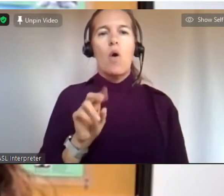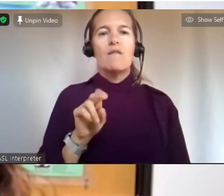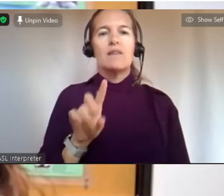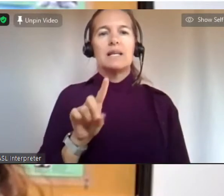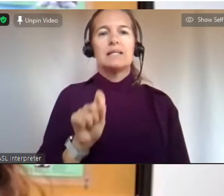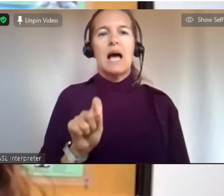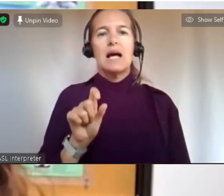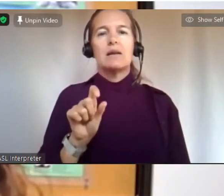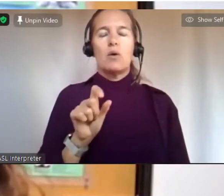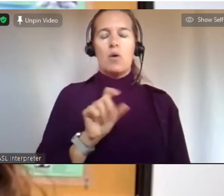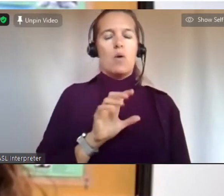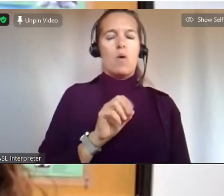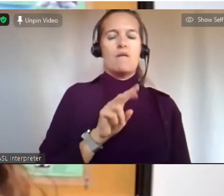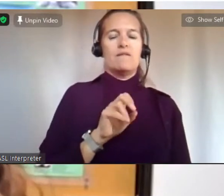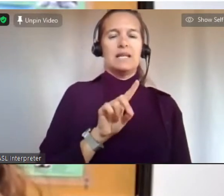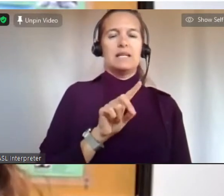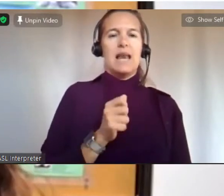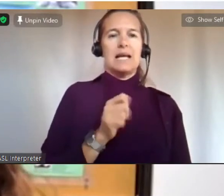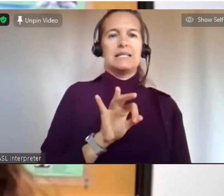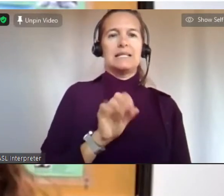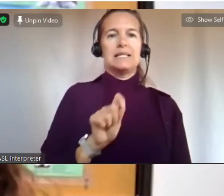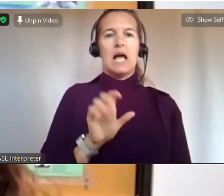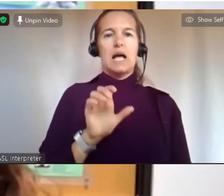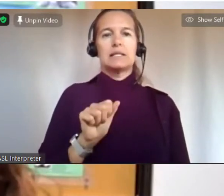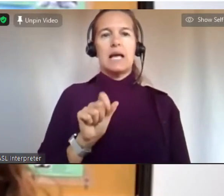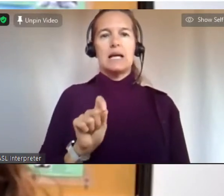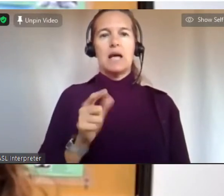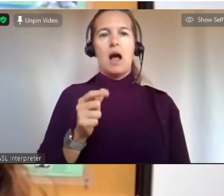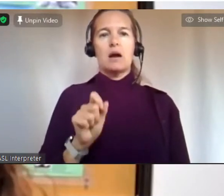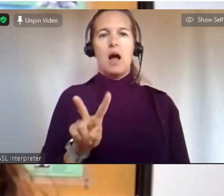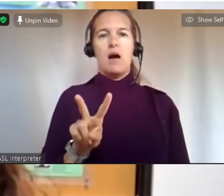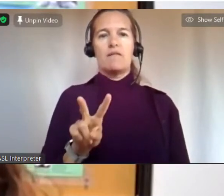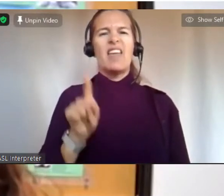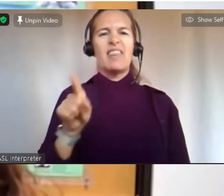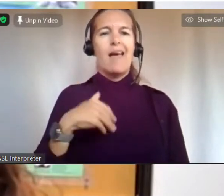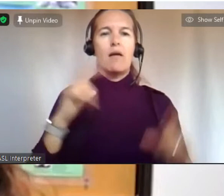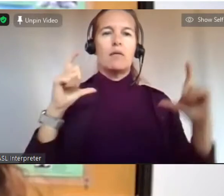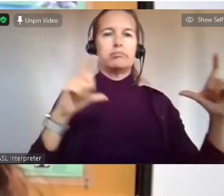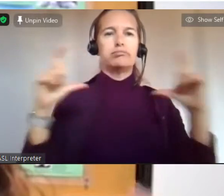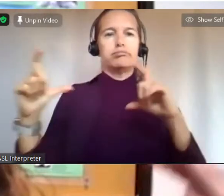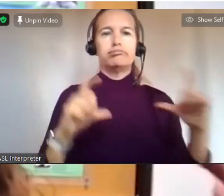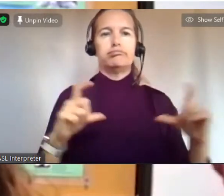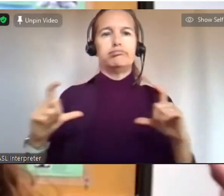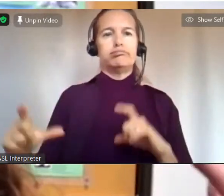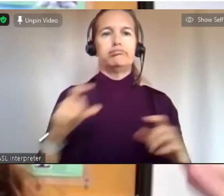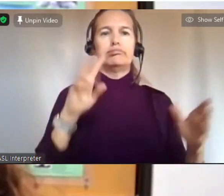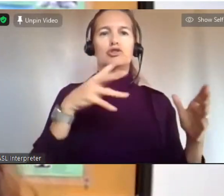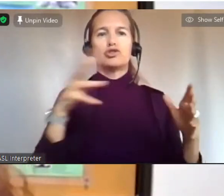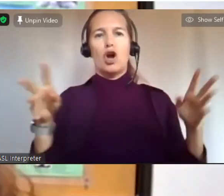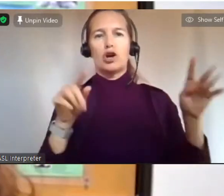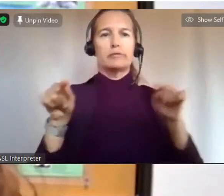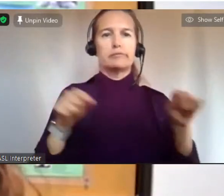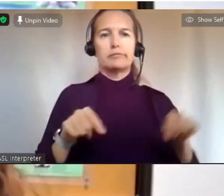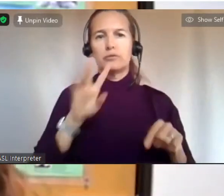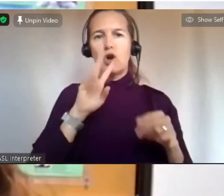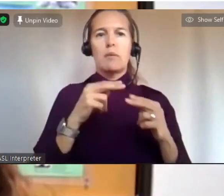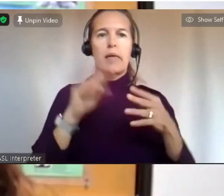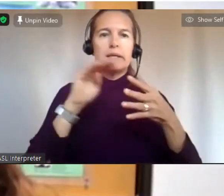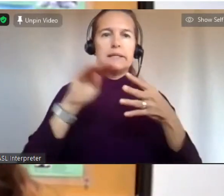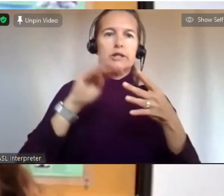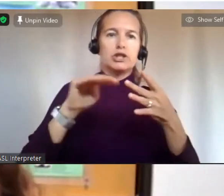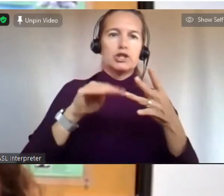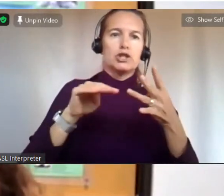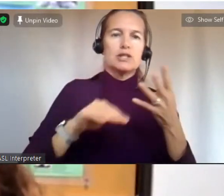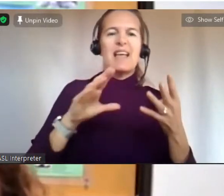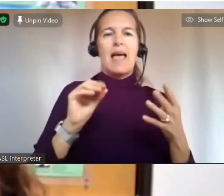covid.ca, covid19.ca.gov. You can check out the charts from the state talking about the tiered system, as well as a